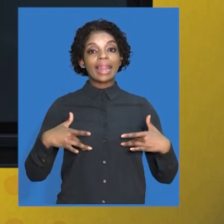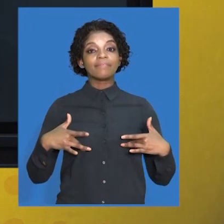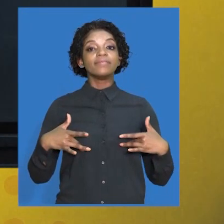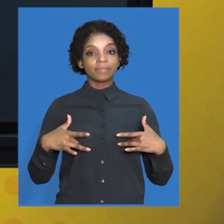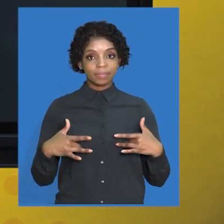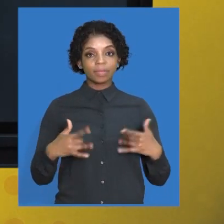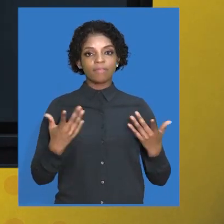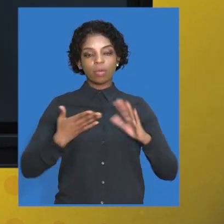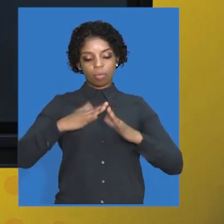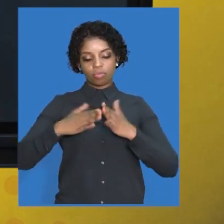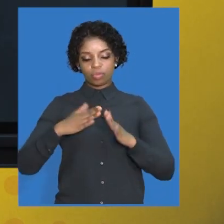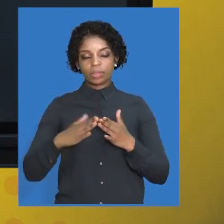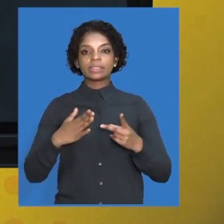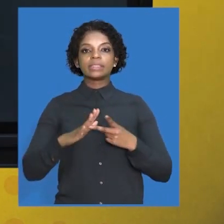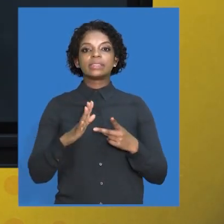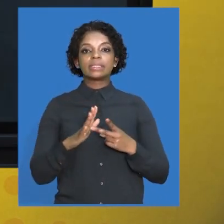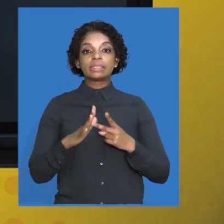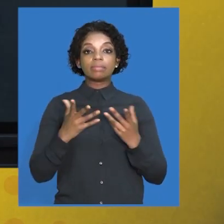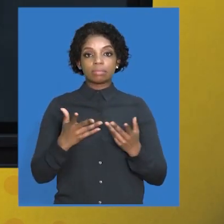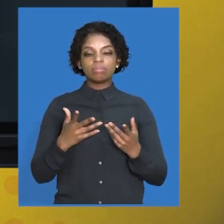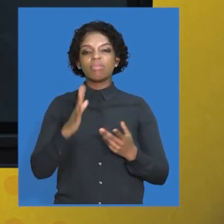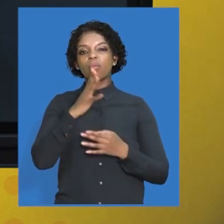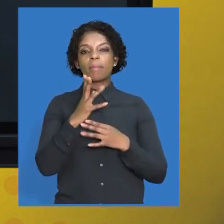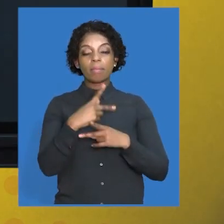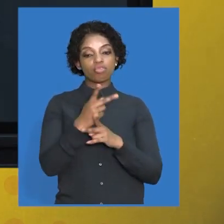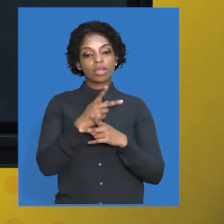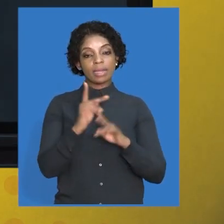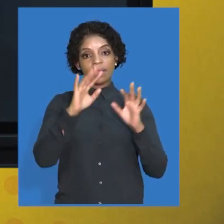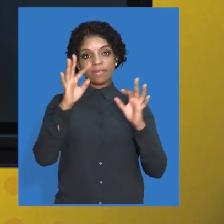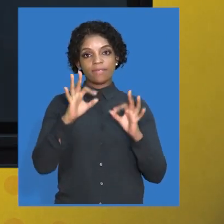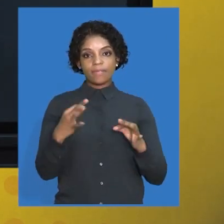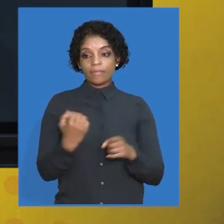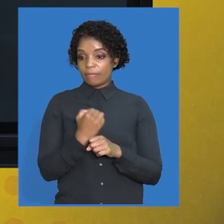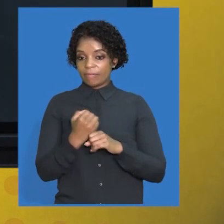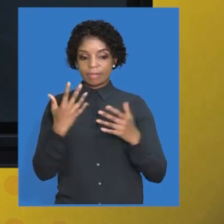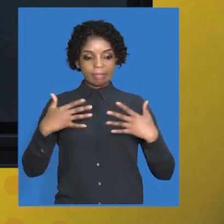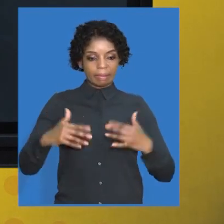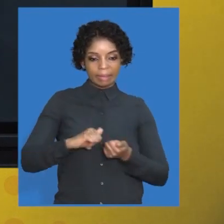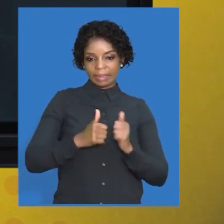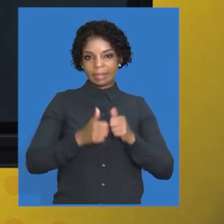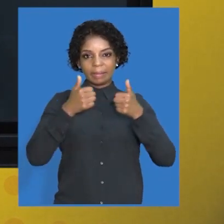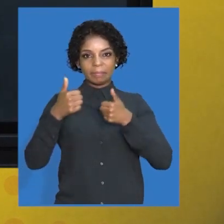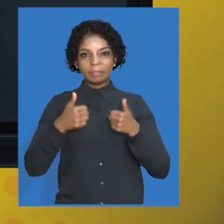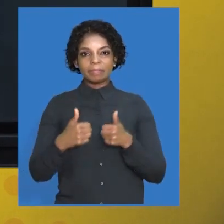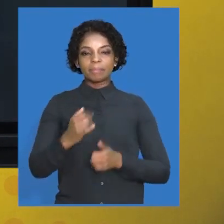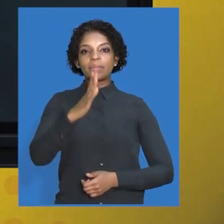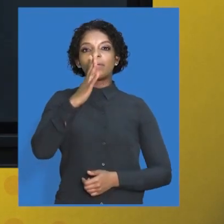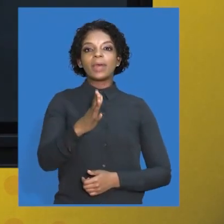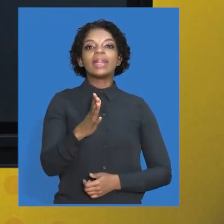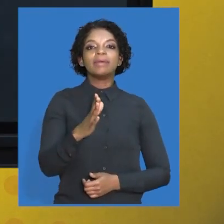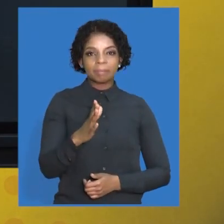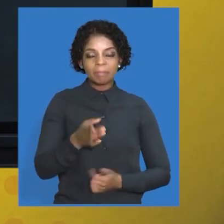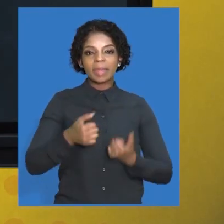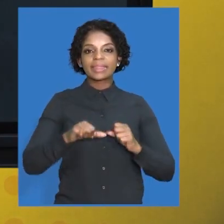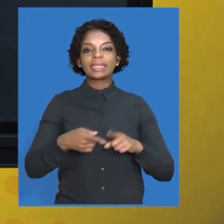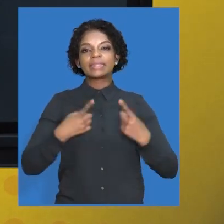and for our workers, that means they're going to be more productive. The more productive they are, the more profitable the business will be, and then we